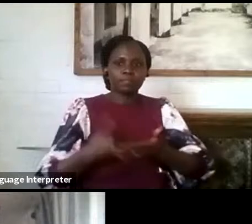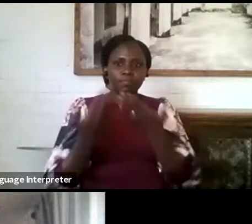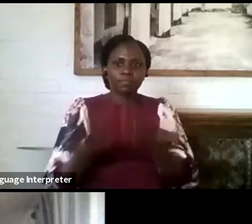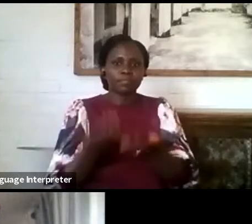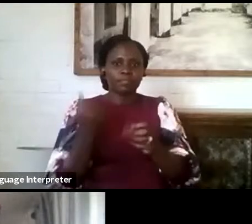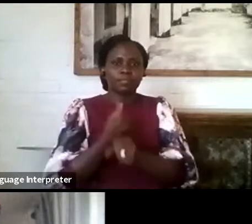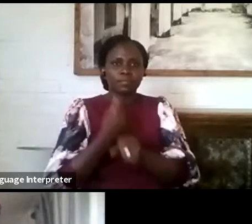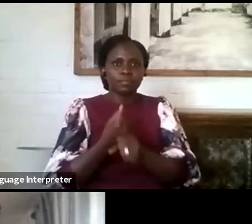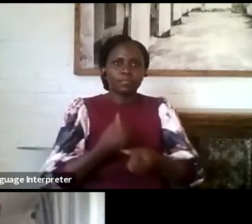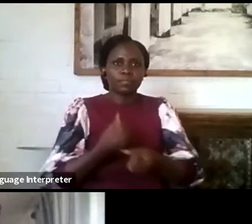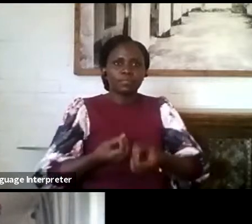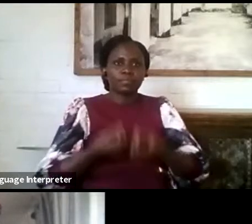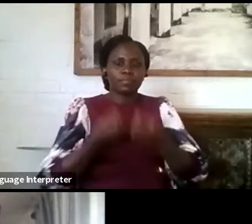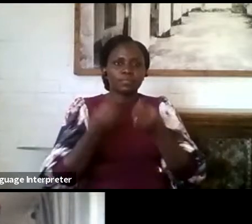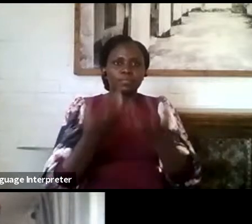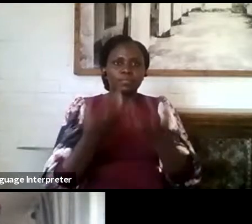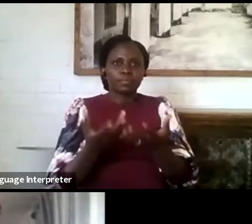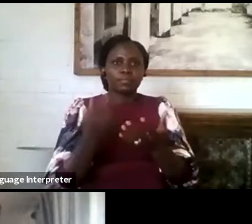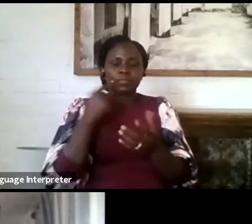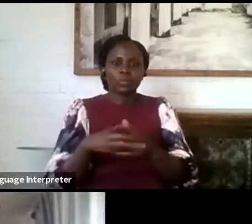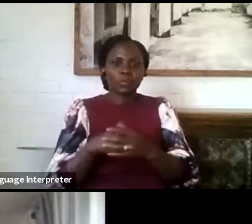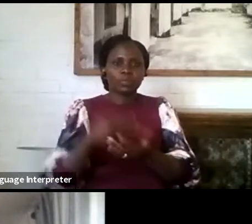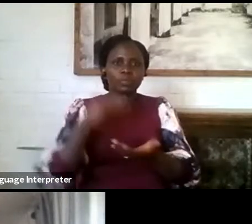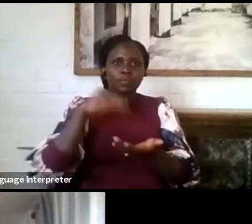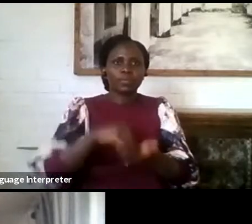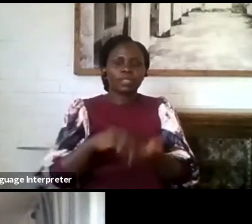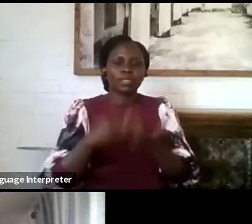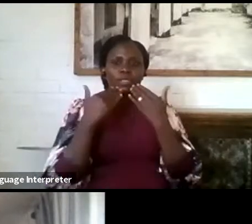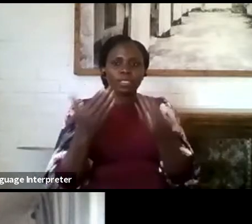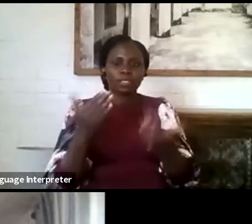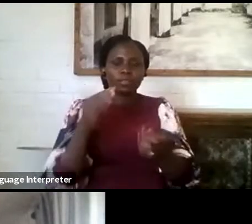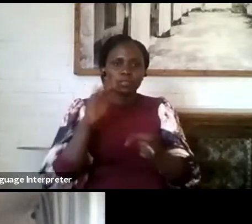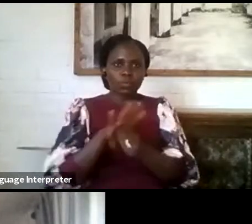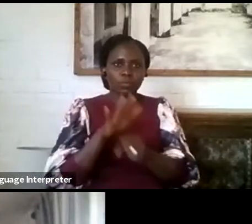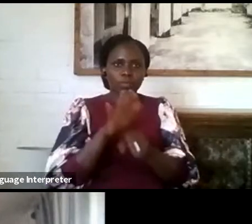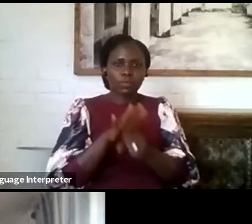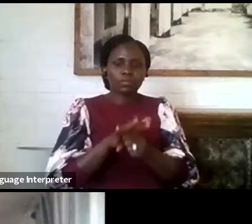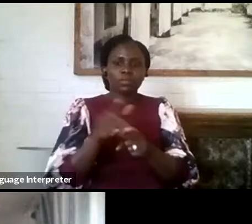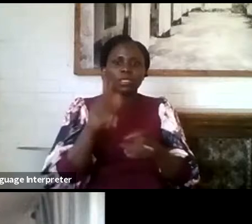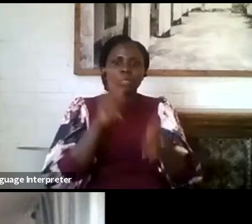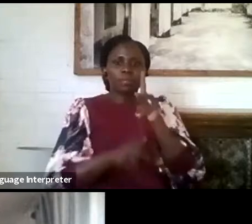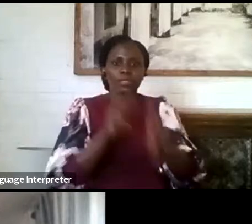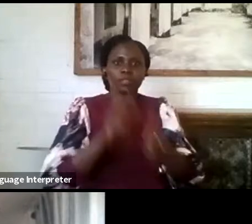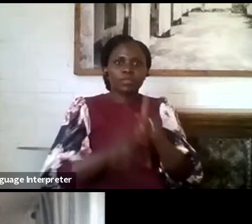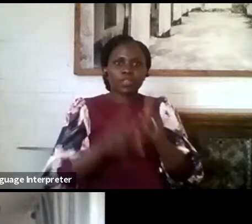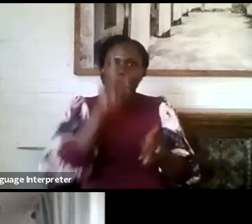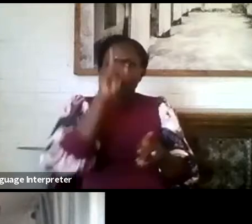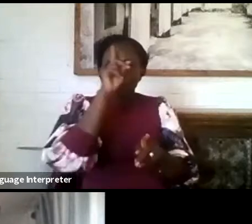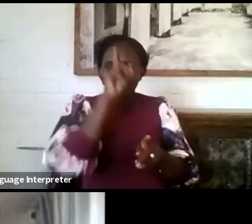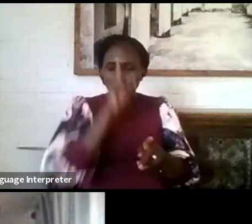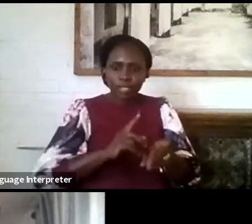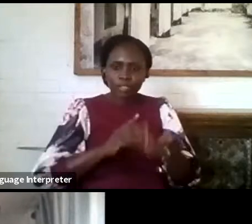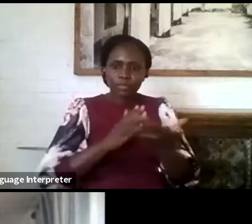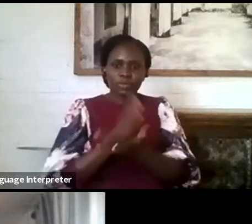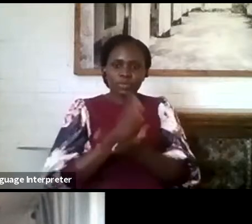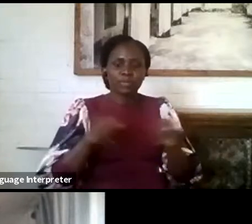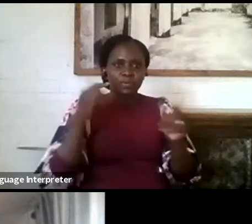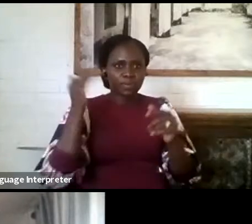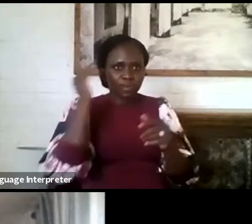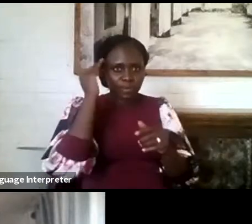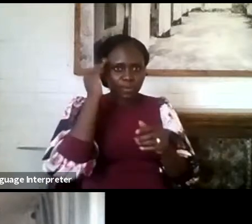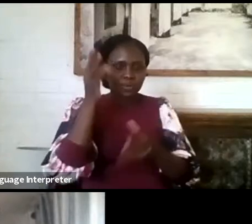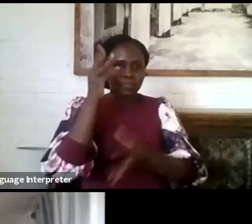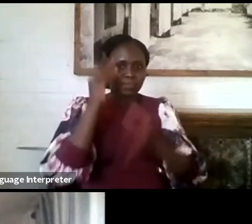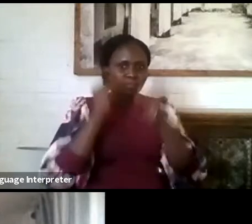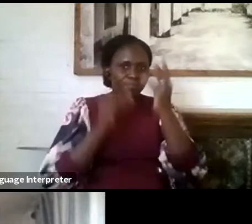the forum. Once again, thank you very much. And to the participants, quiet as you are, we still know that you've taken a lot from the forum, and we look